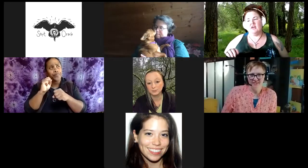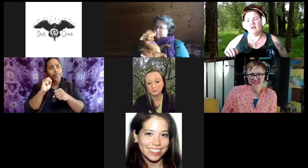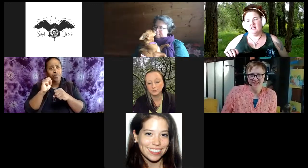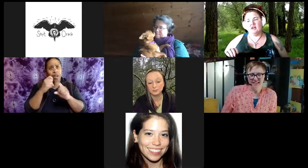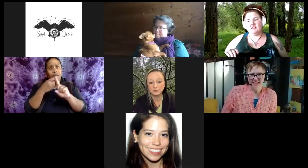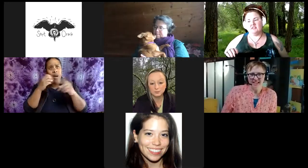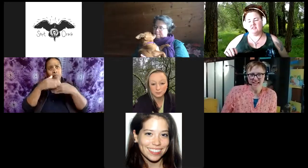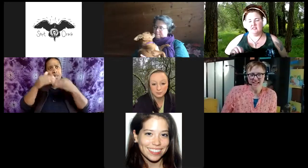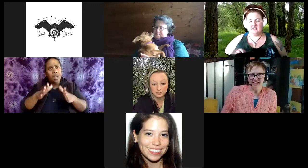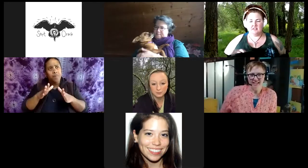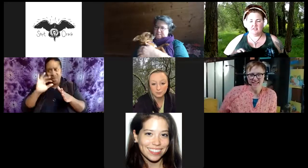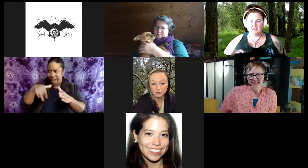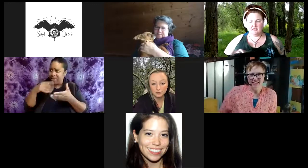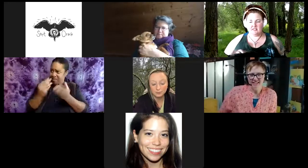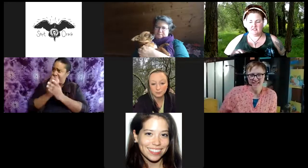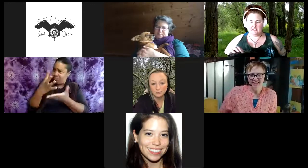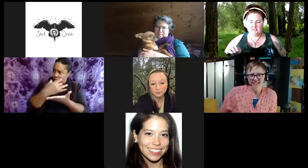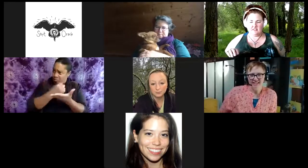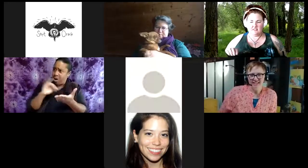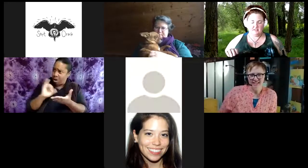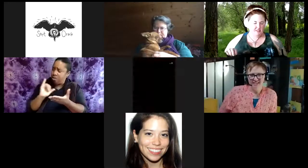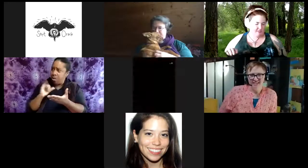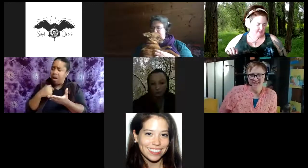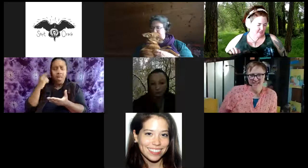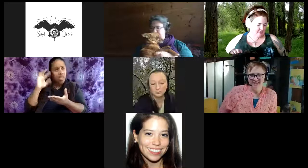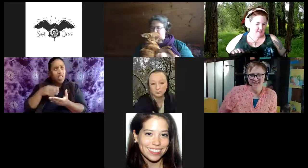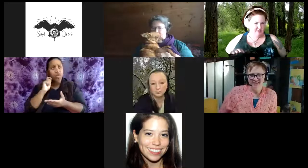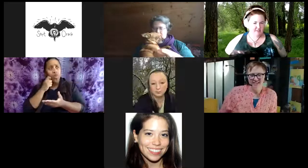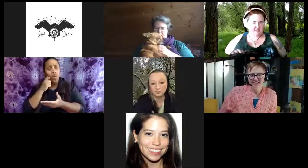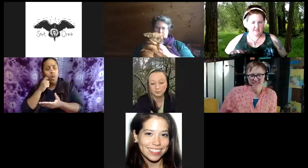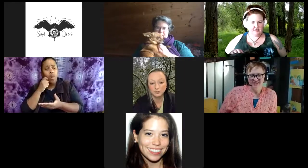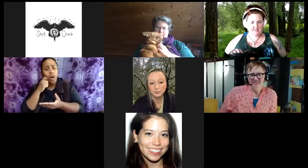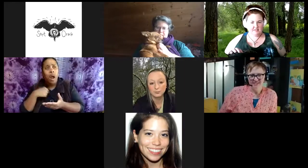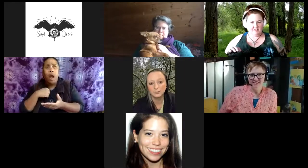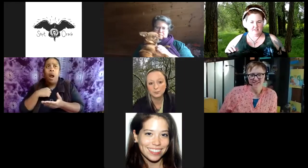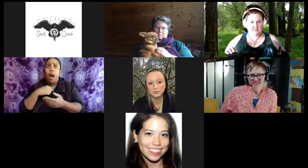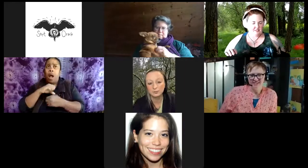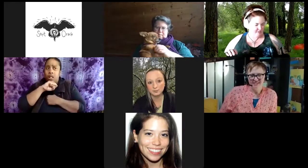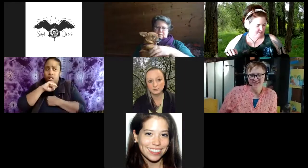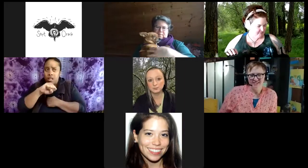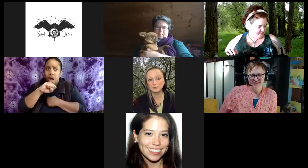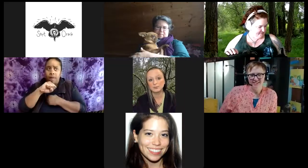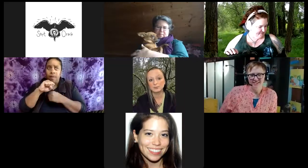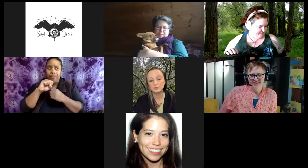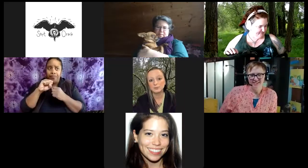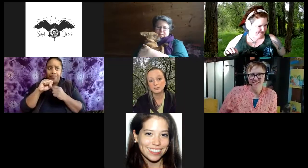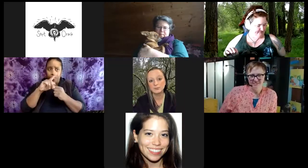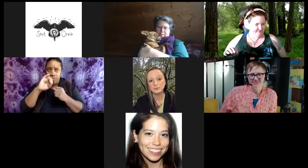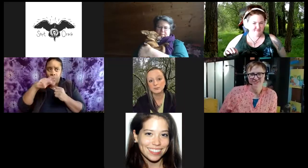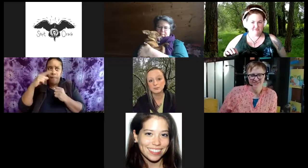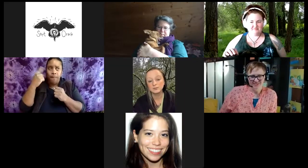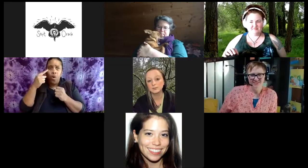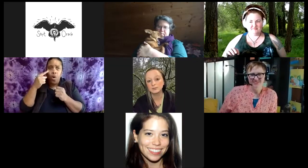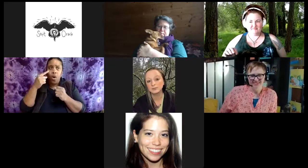a form of eating wild. Great. And I love the tip for standing in the doorway and